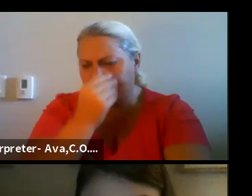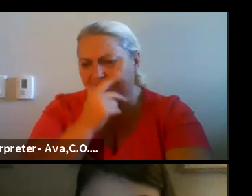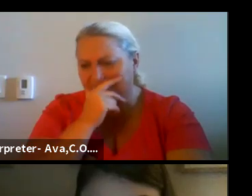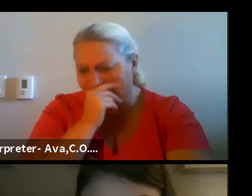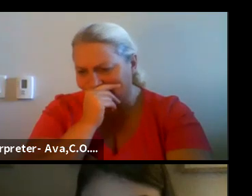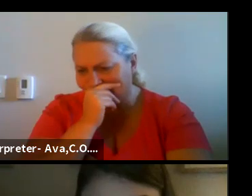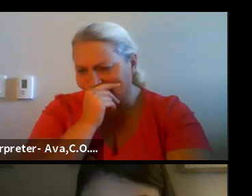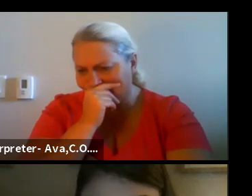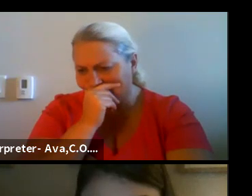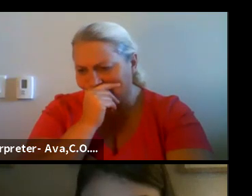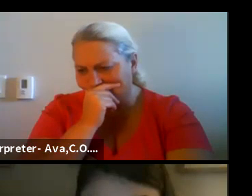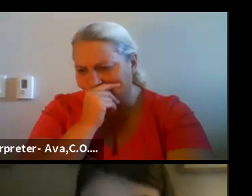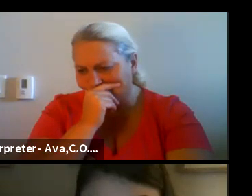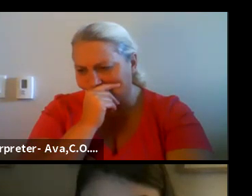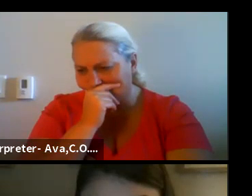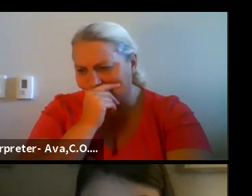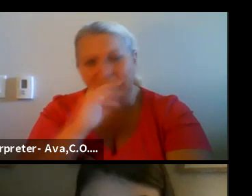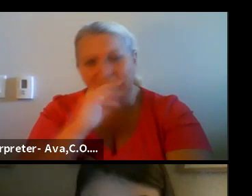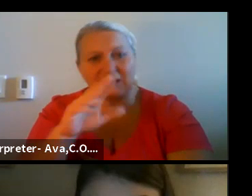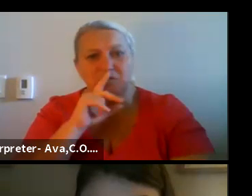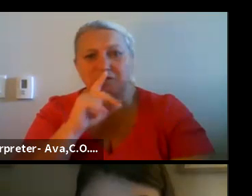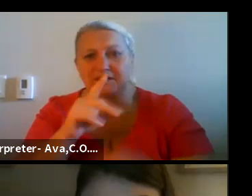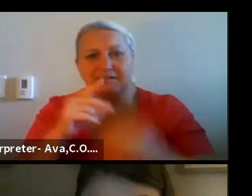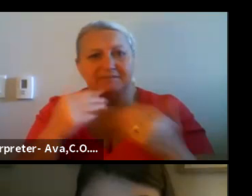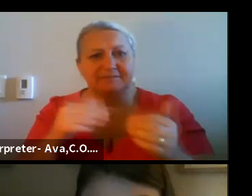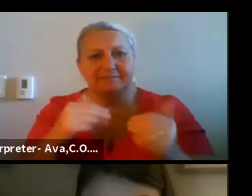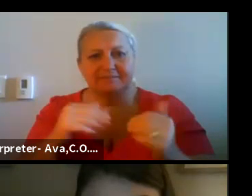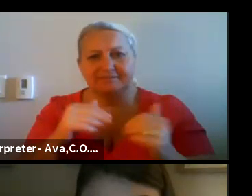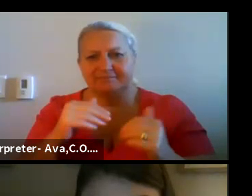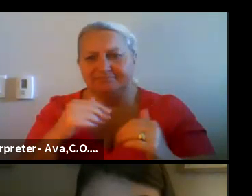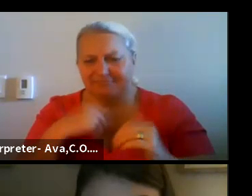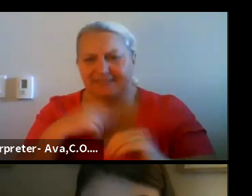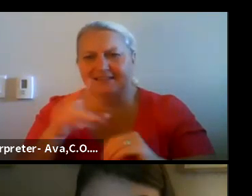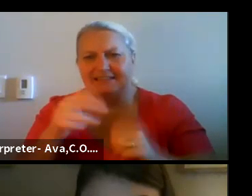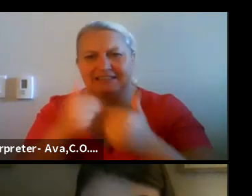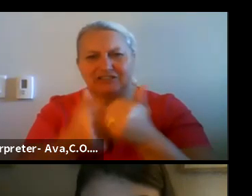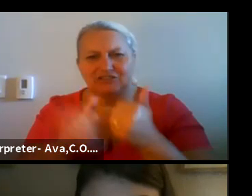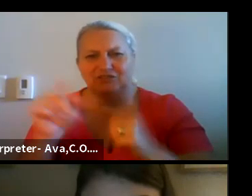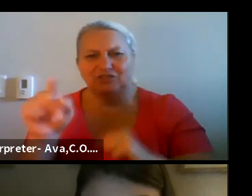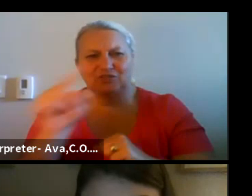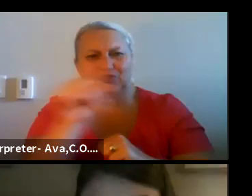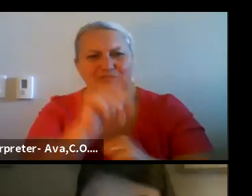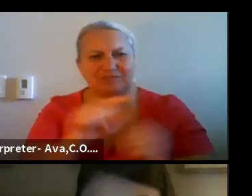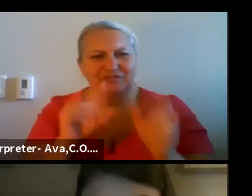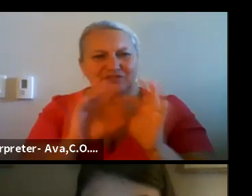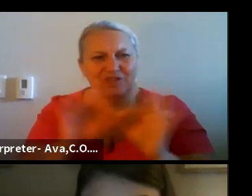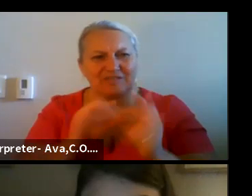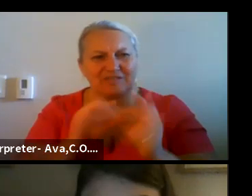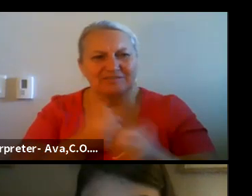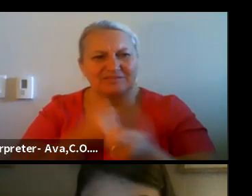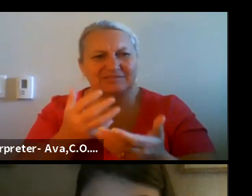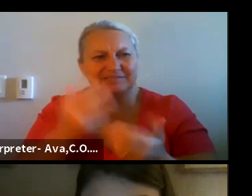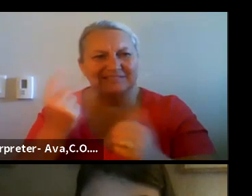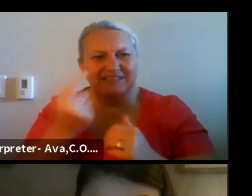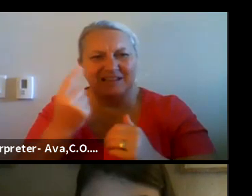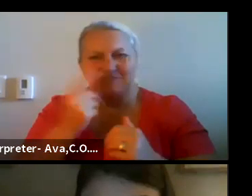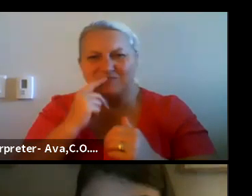These are like just, there's something so glorious and beautiful,